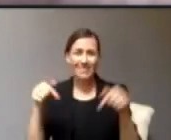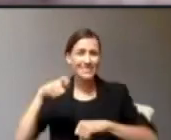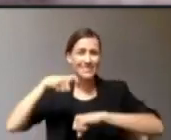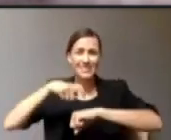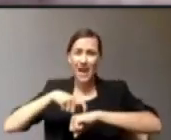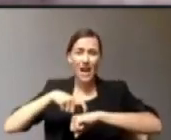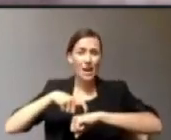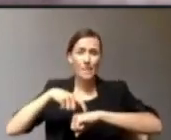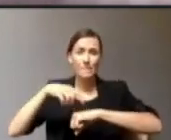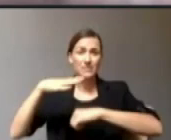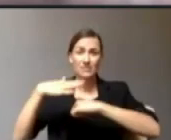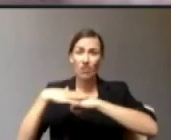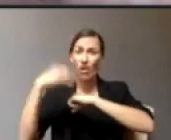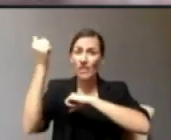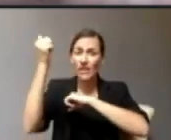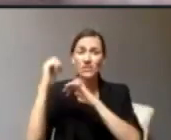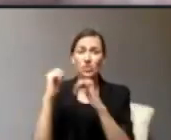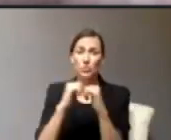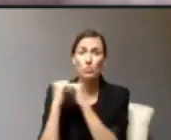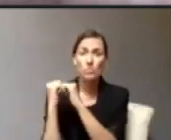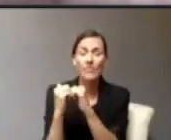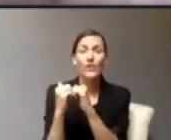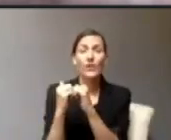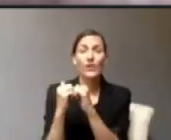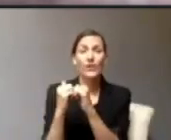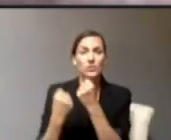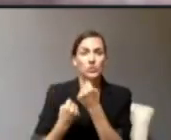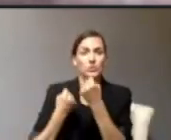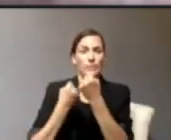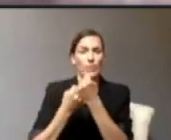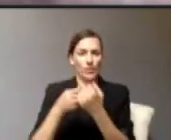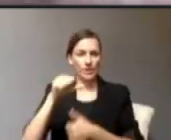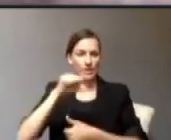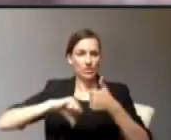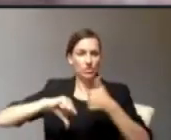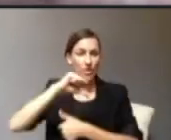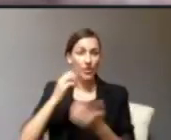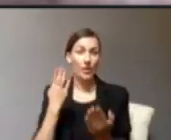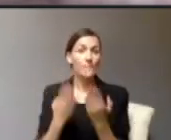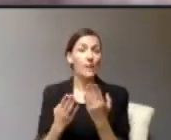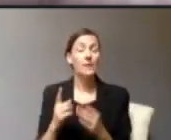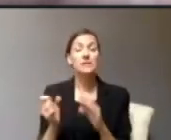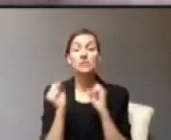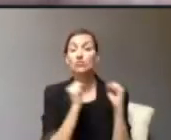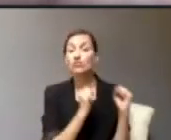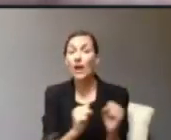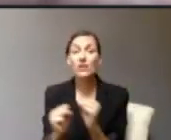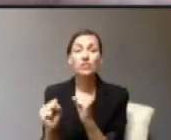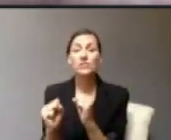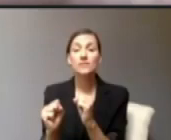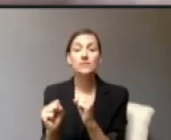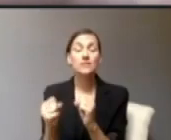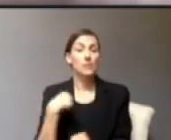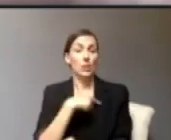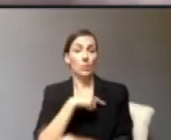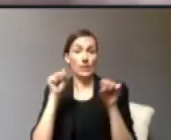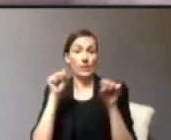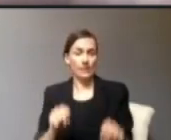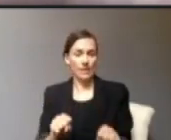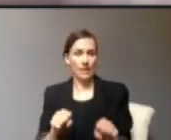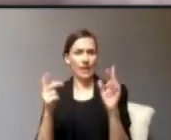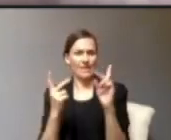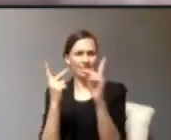us together as a community to support one another. And there may be strategies that we can